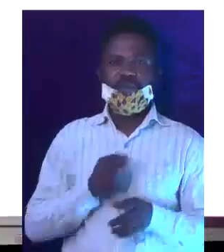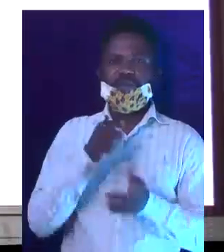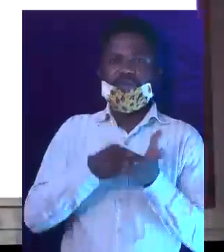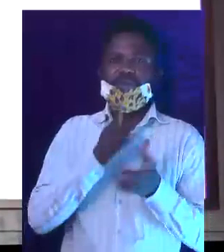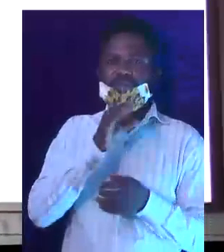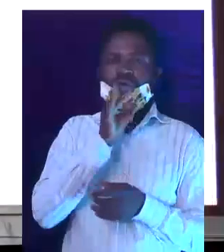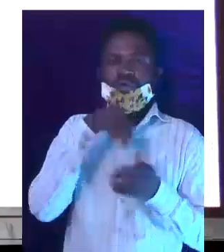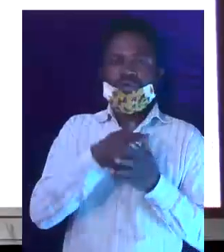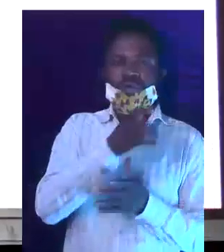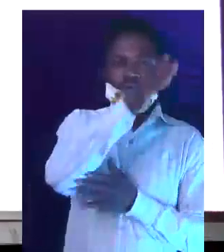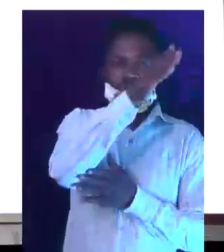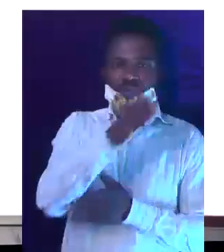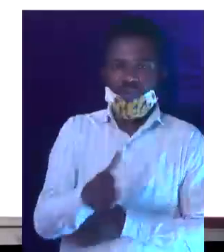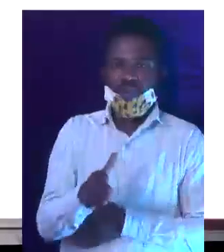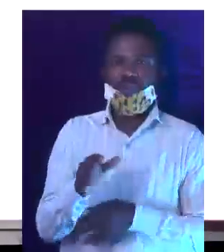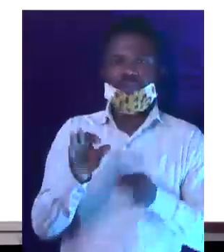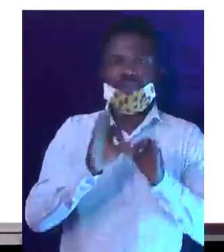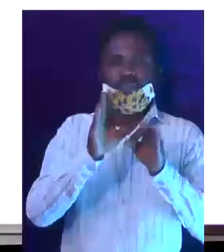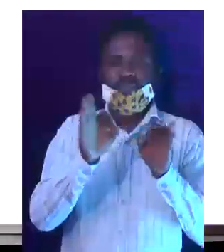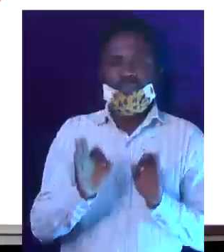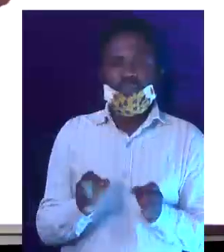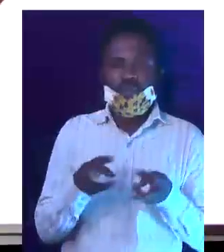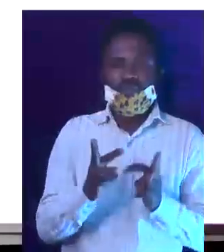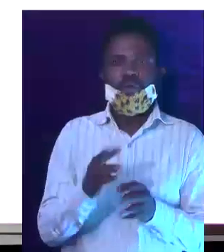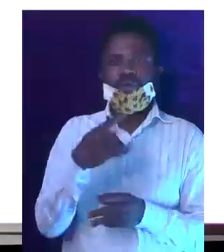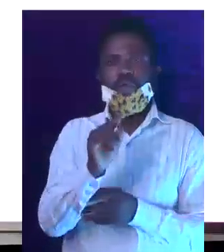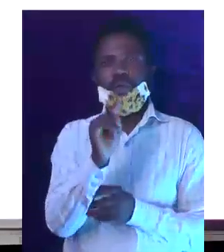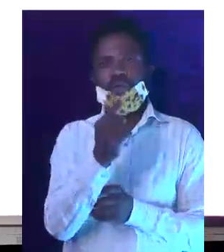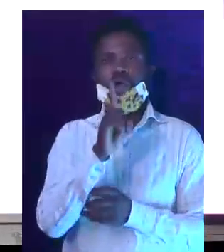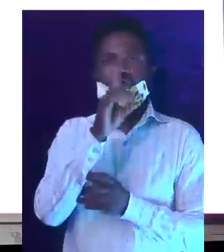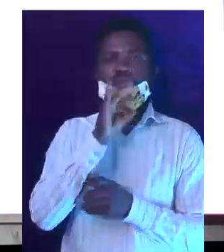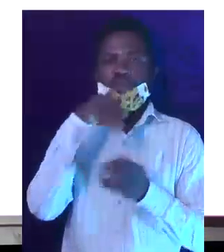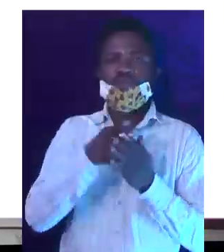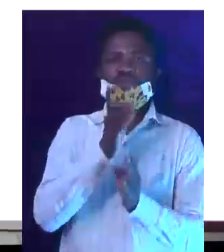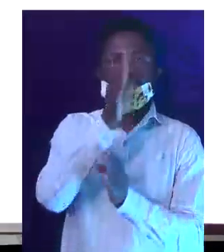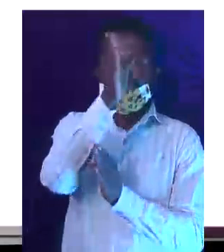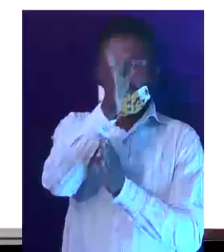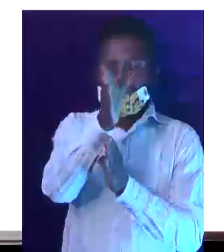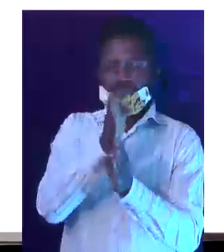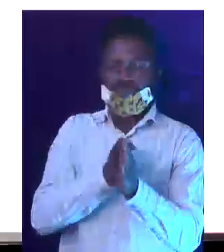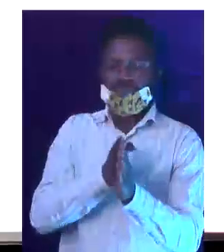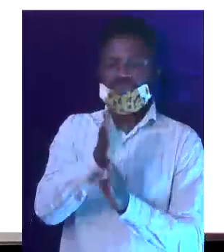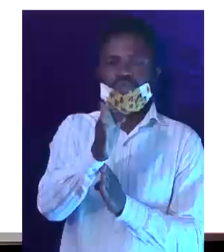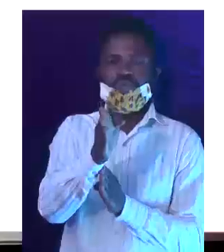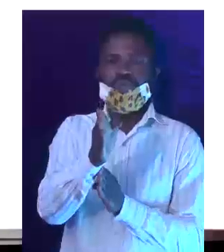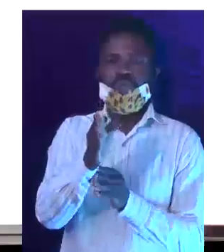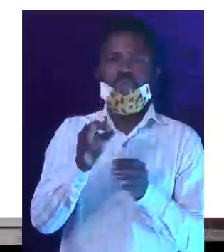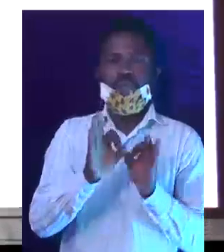is in a slant form, while this previous one is in a block form. It is straight.